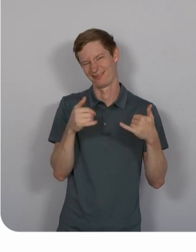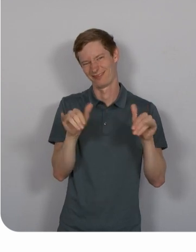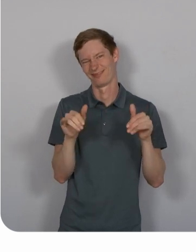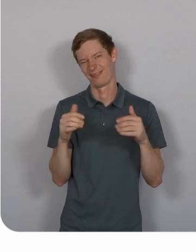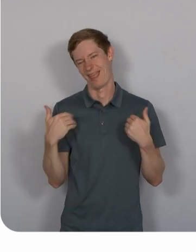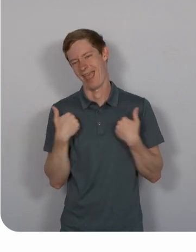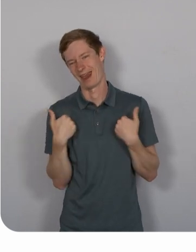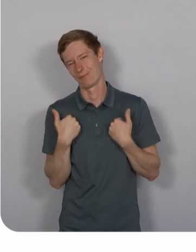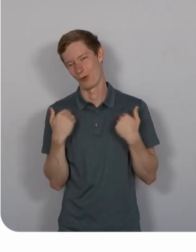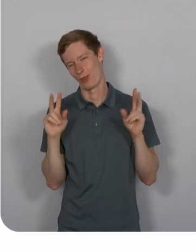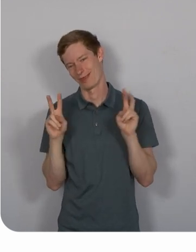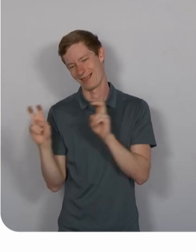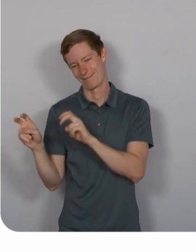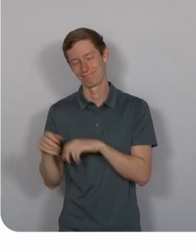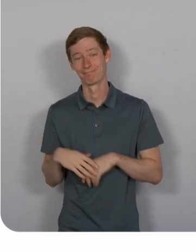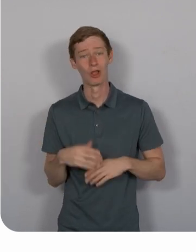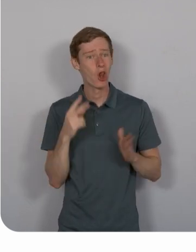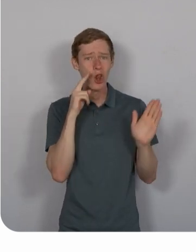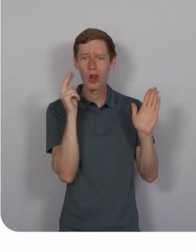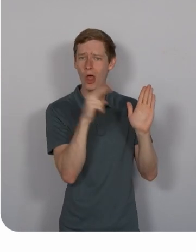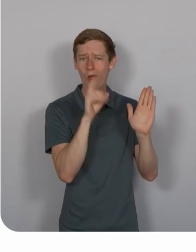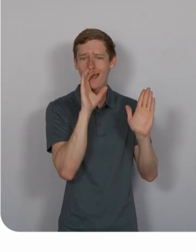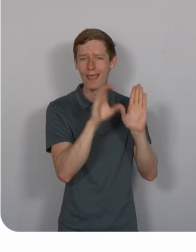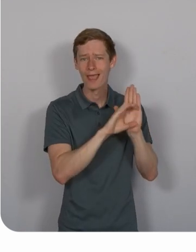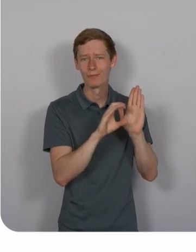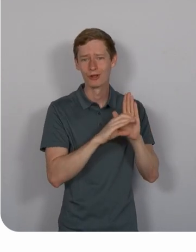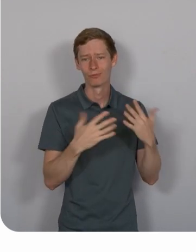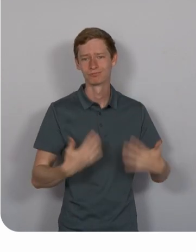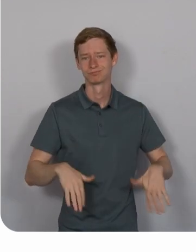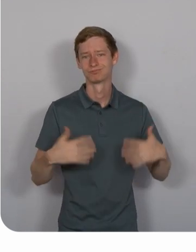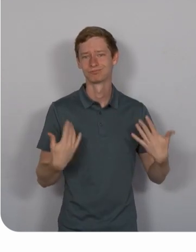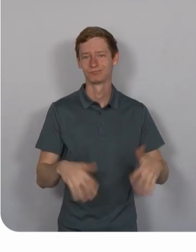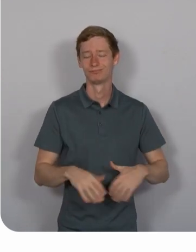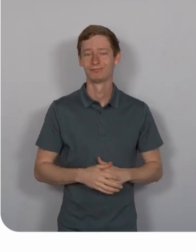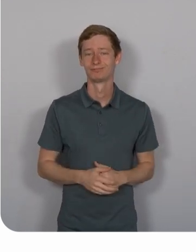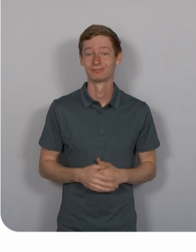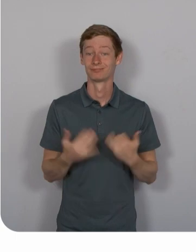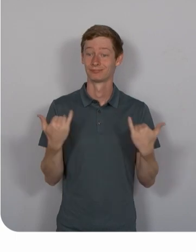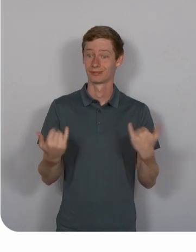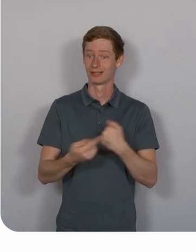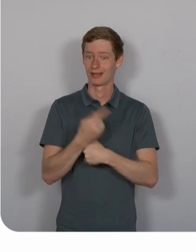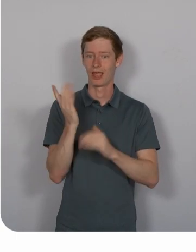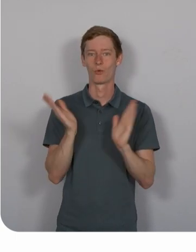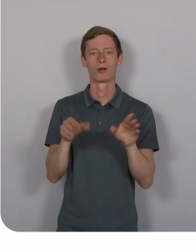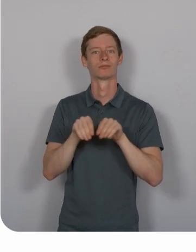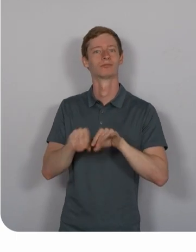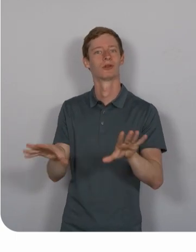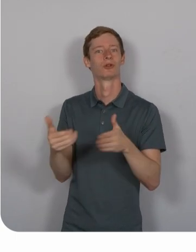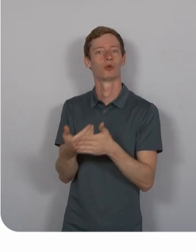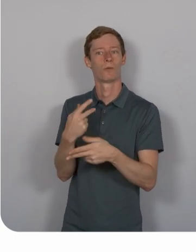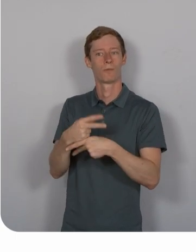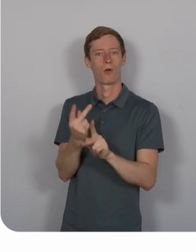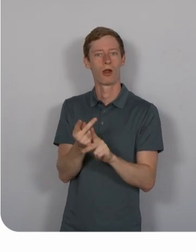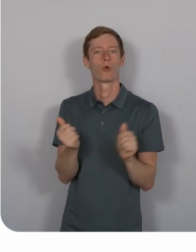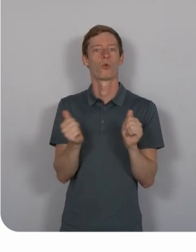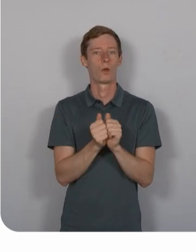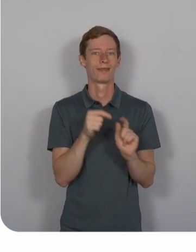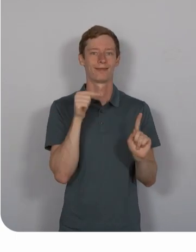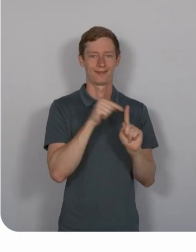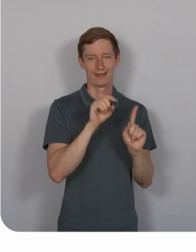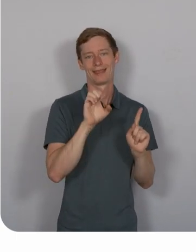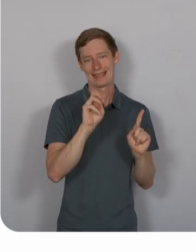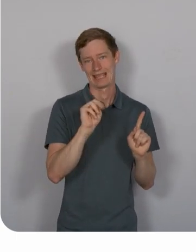And just take a look at these images. Because today we're starting to roll out a bunch of products with this in it. And